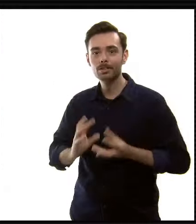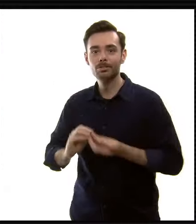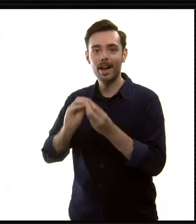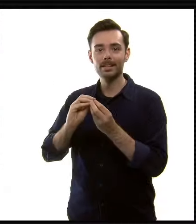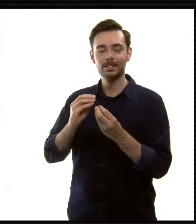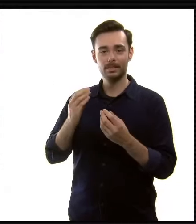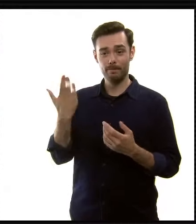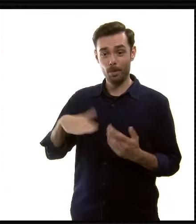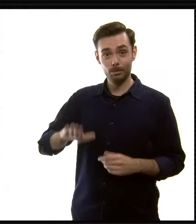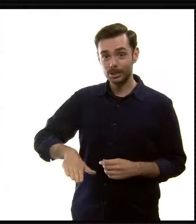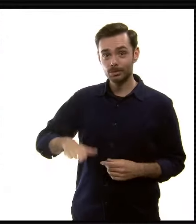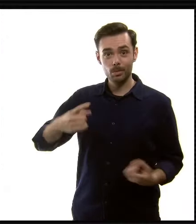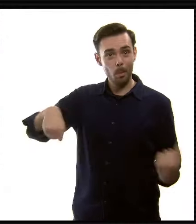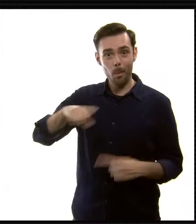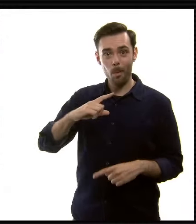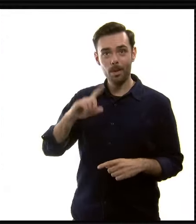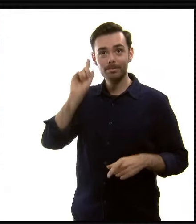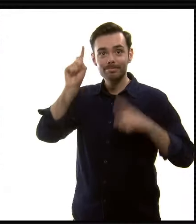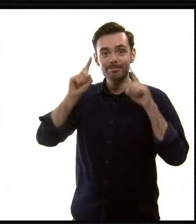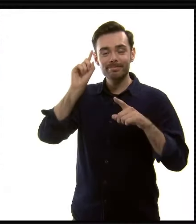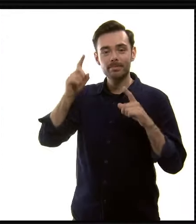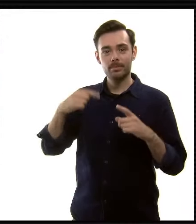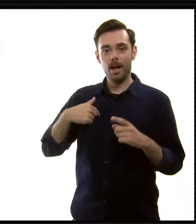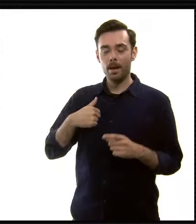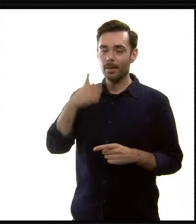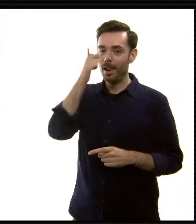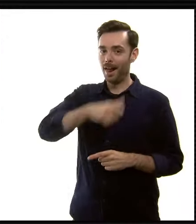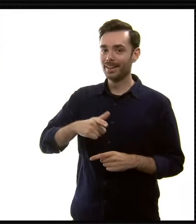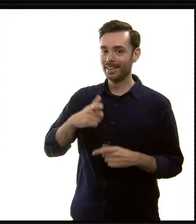something I'm fortunate enough to keep doing as an adult.